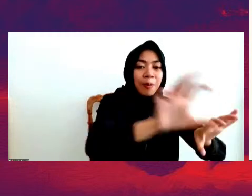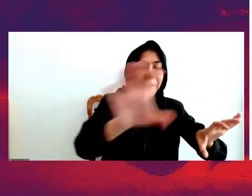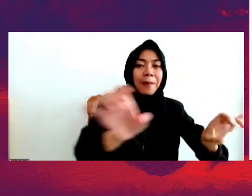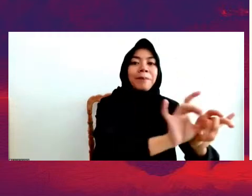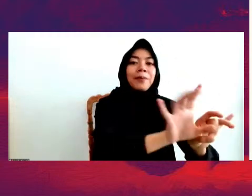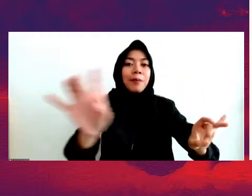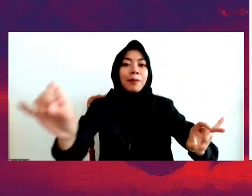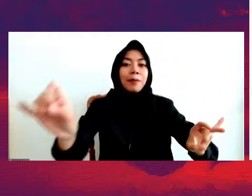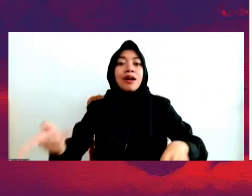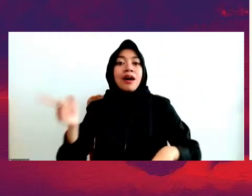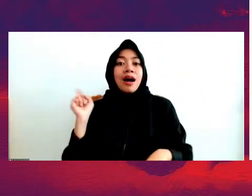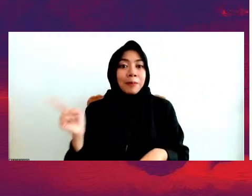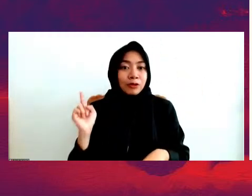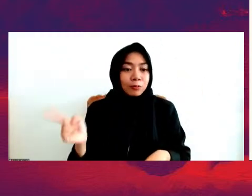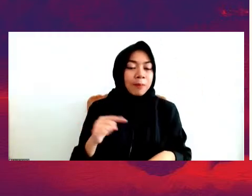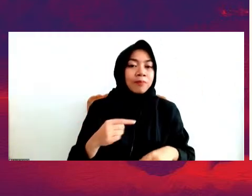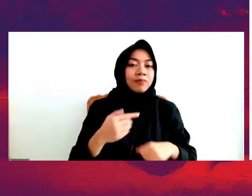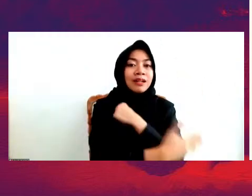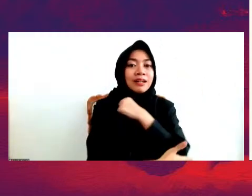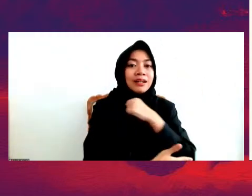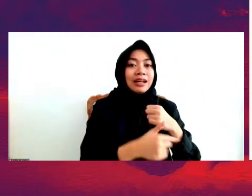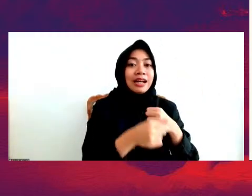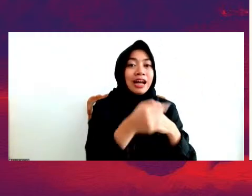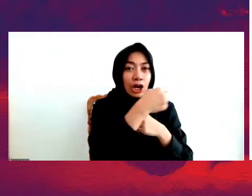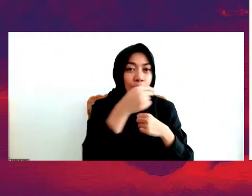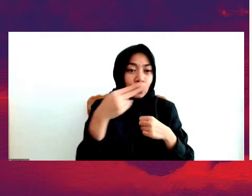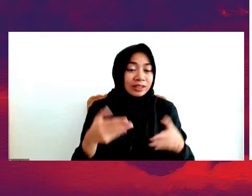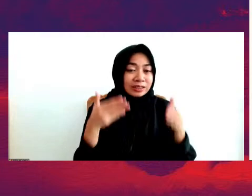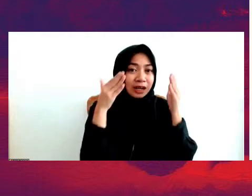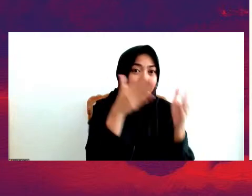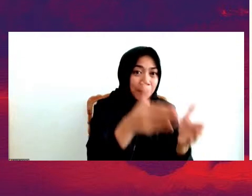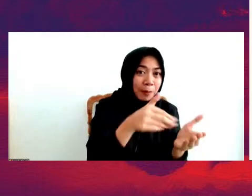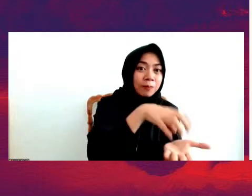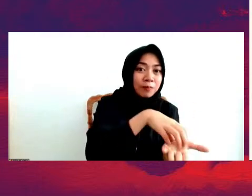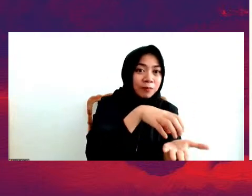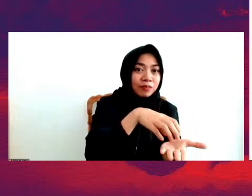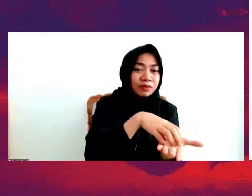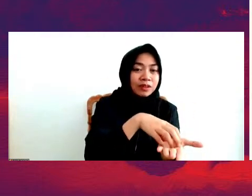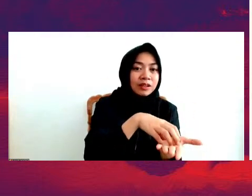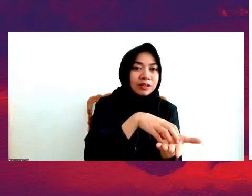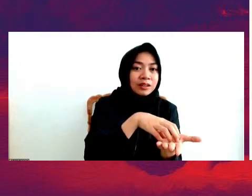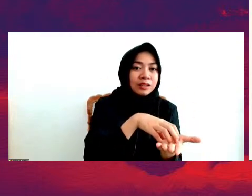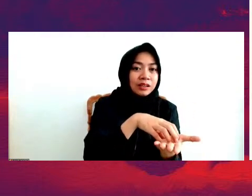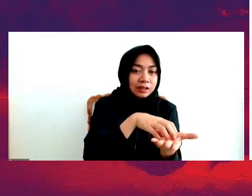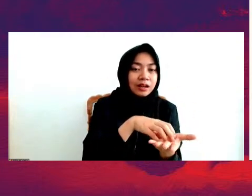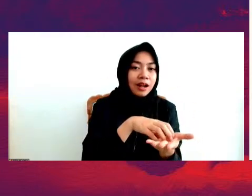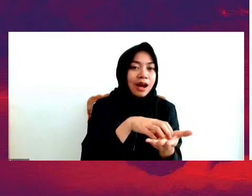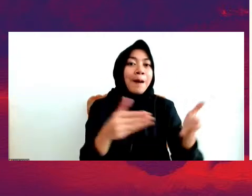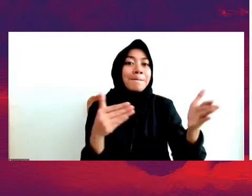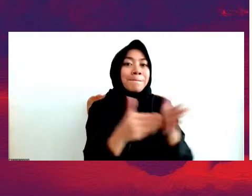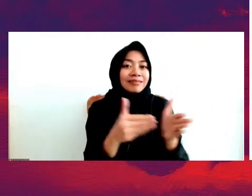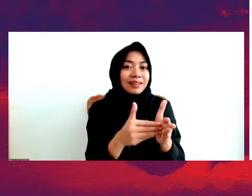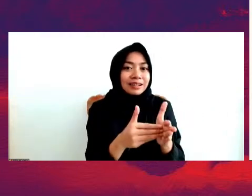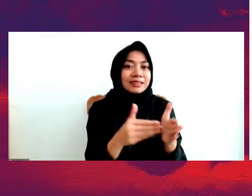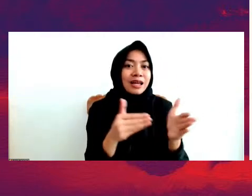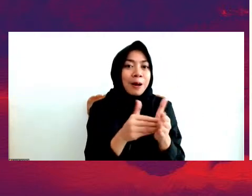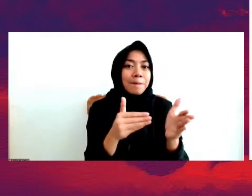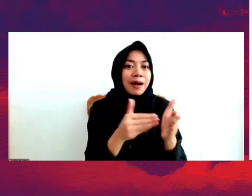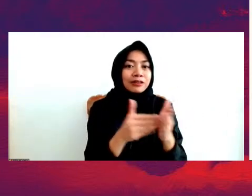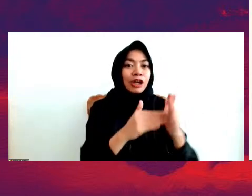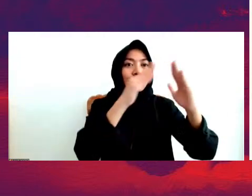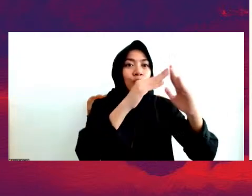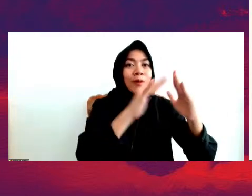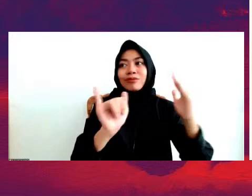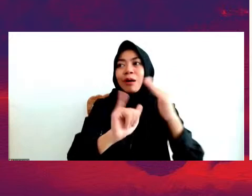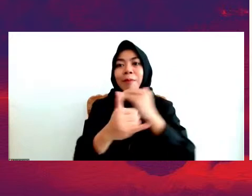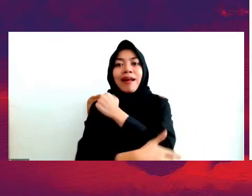the cutoff has to be the same. But for Indonesia, probably, the cutoff that will be used for housing may be